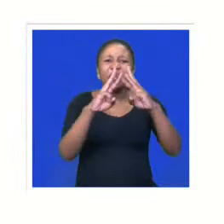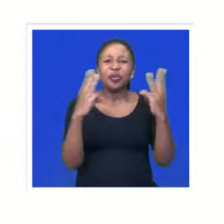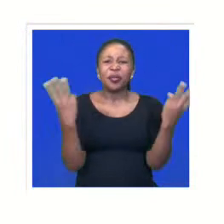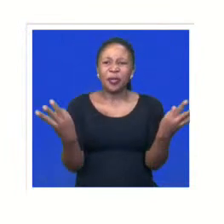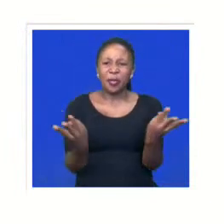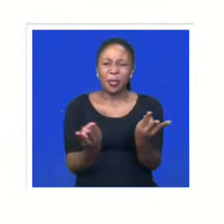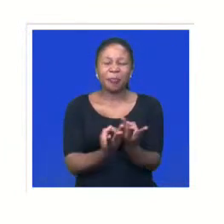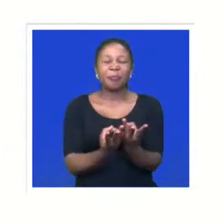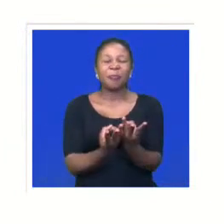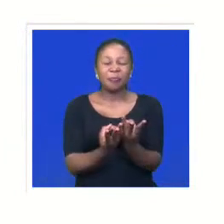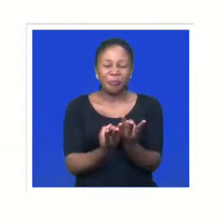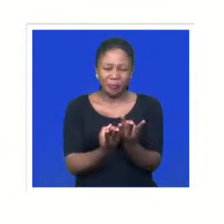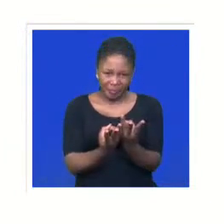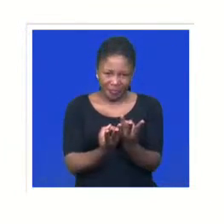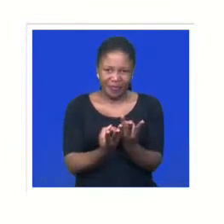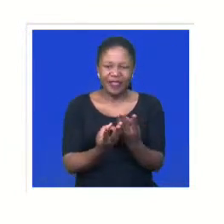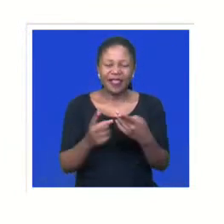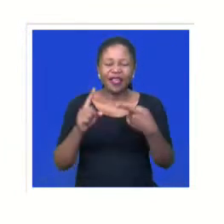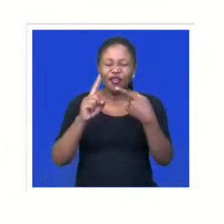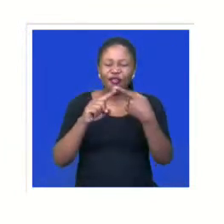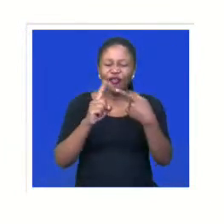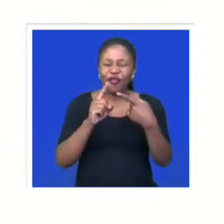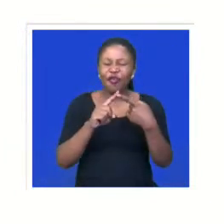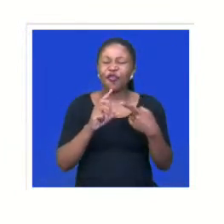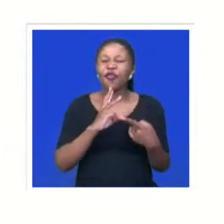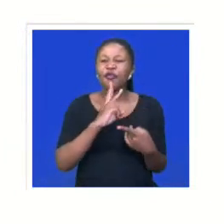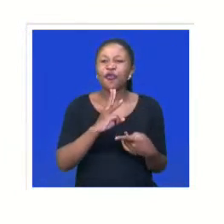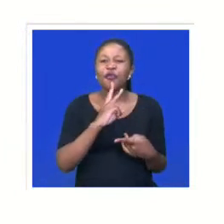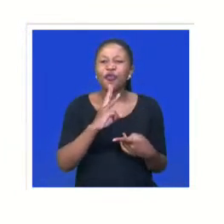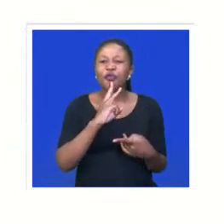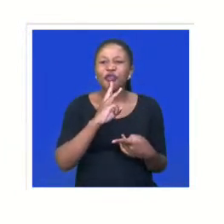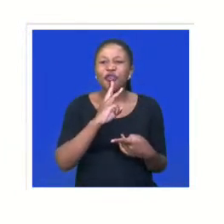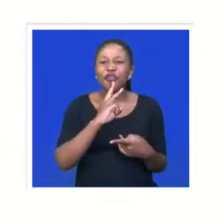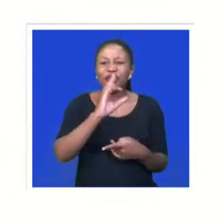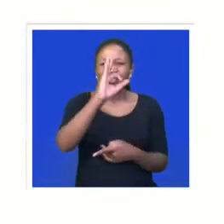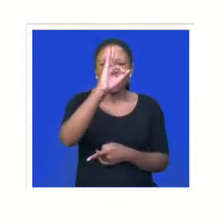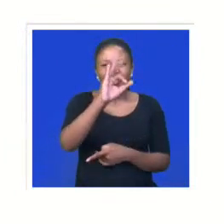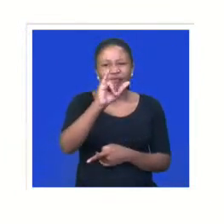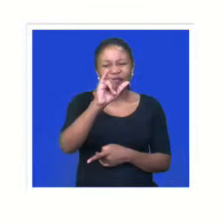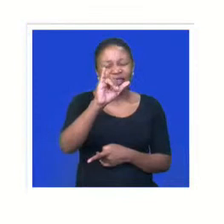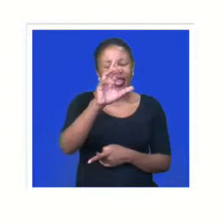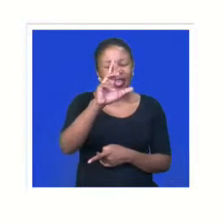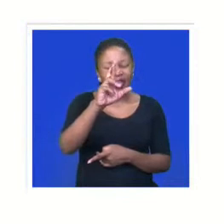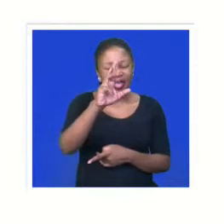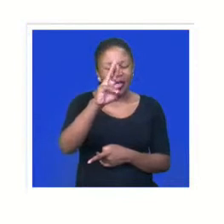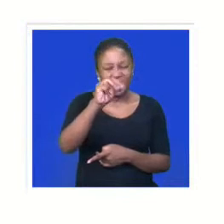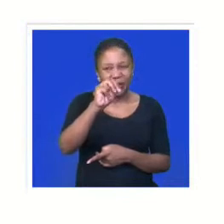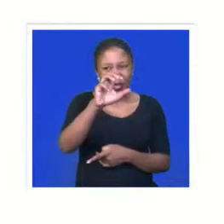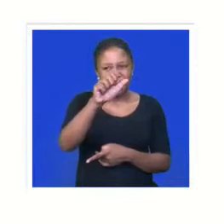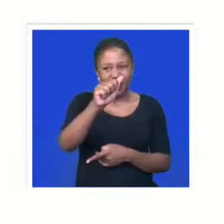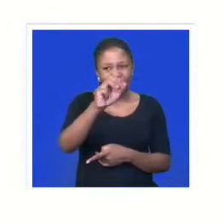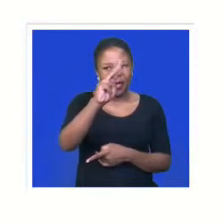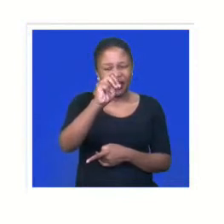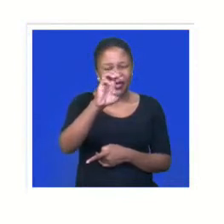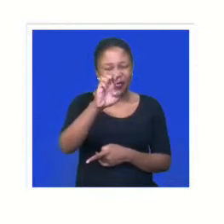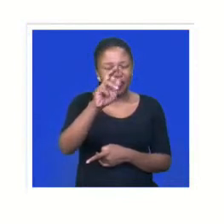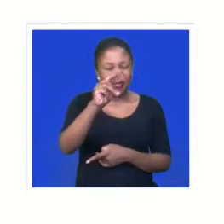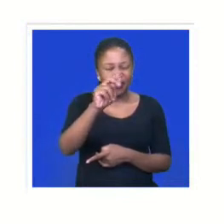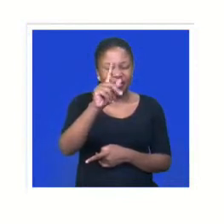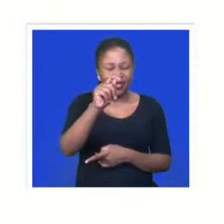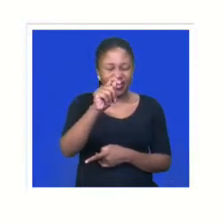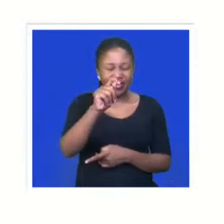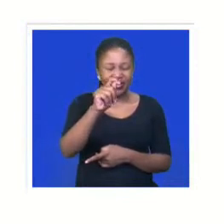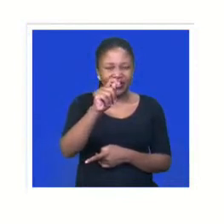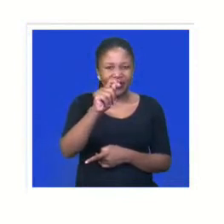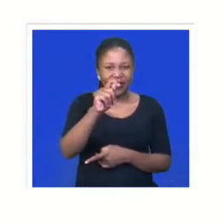firmament. The firmament is what? It's the heavens or the sky. The next word